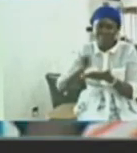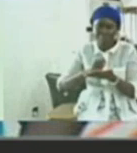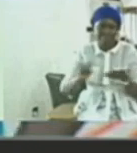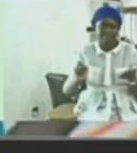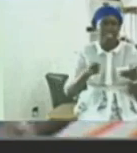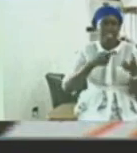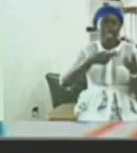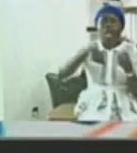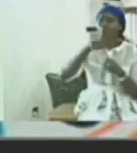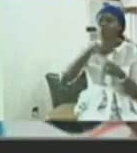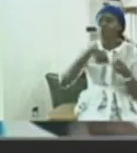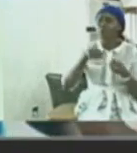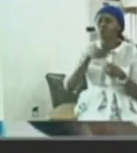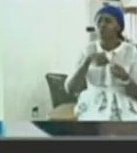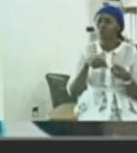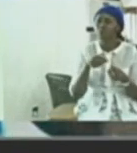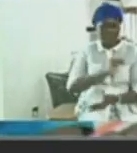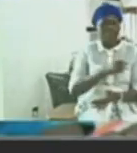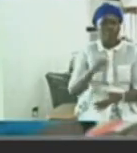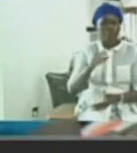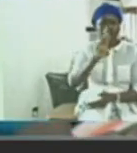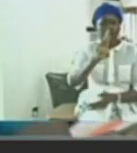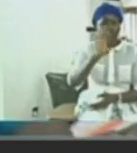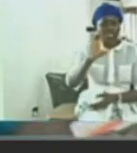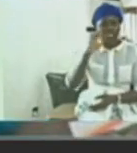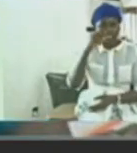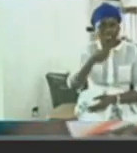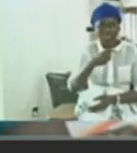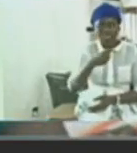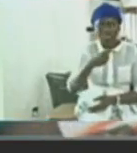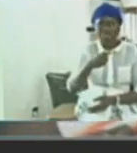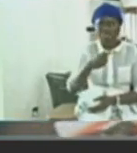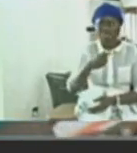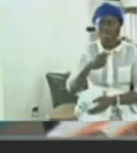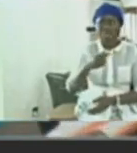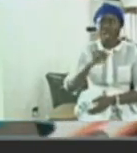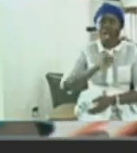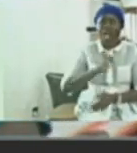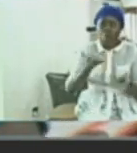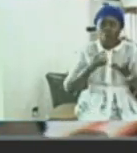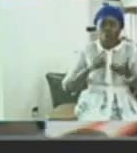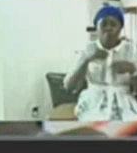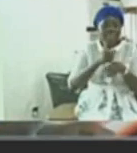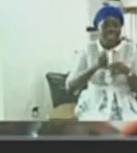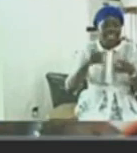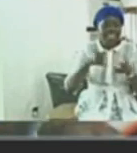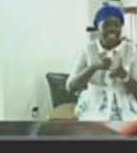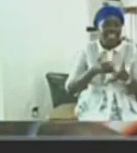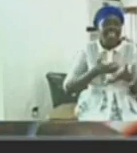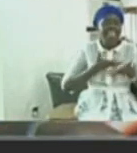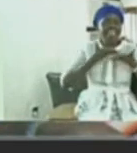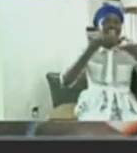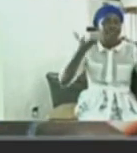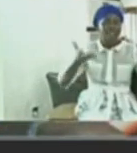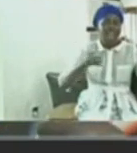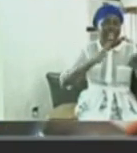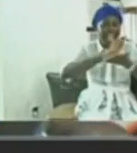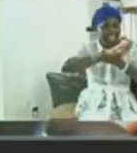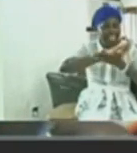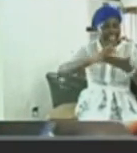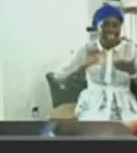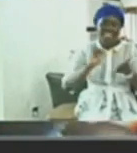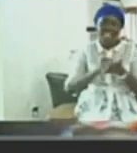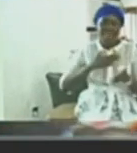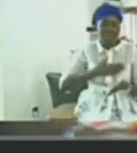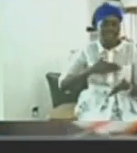and pray for nations. Let me make it loud and clear. And please, I want you